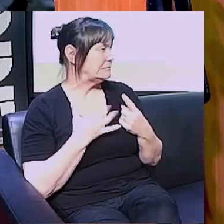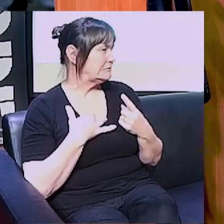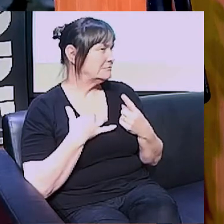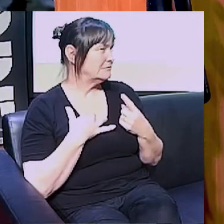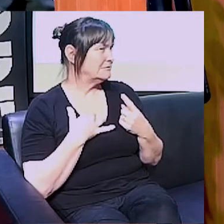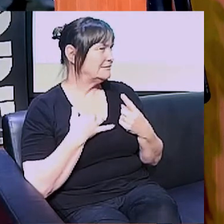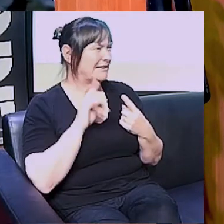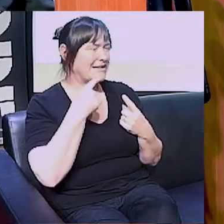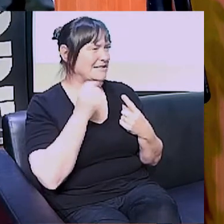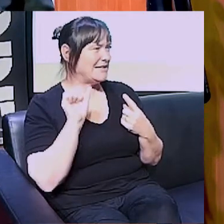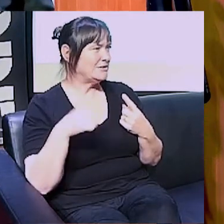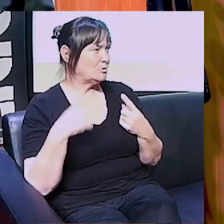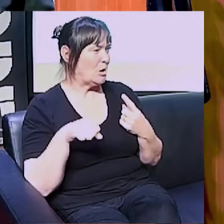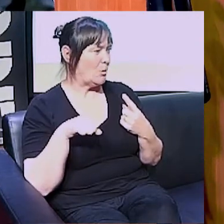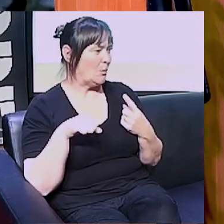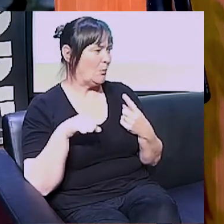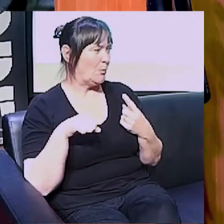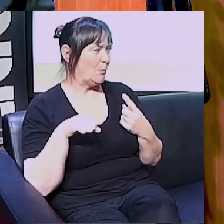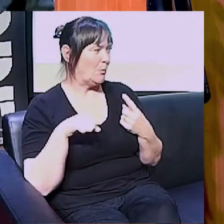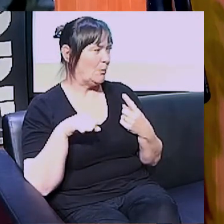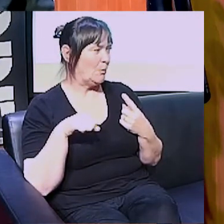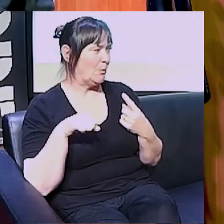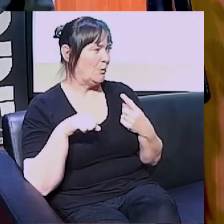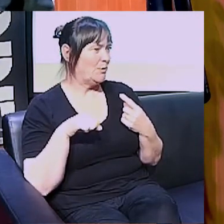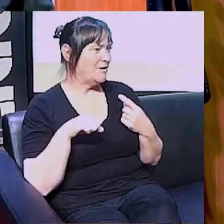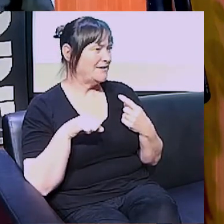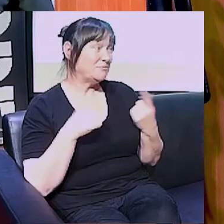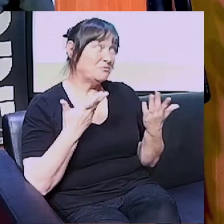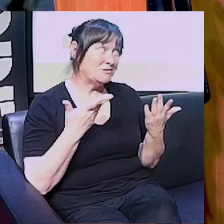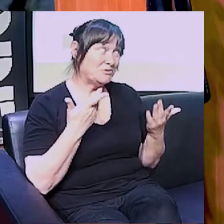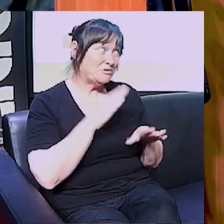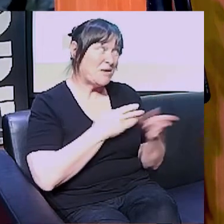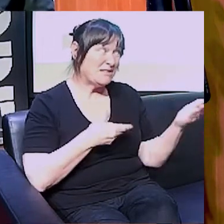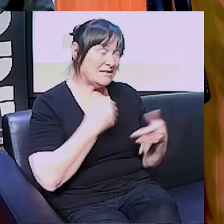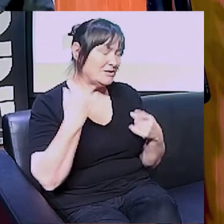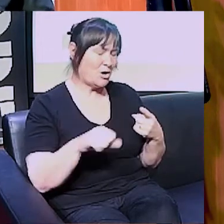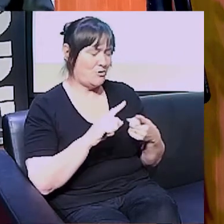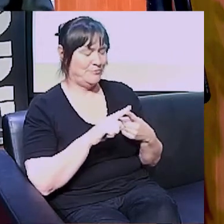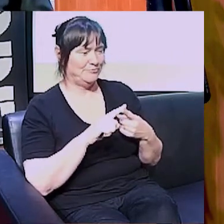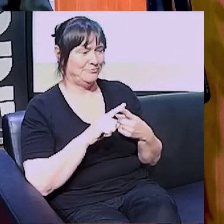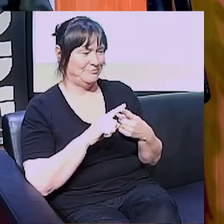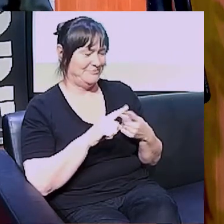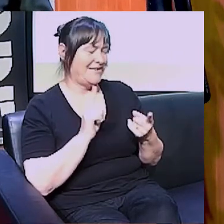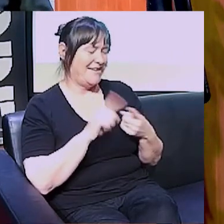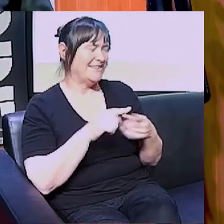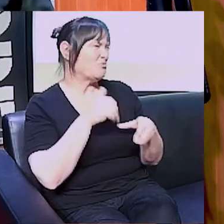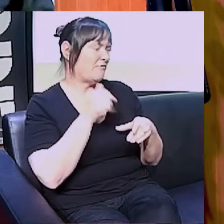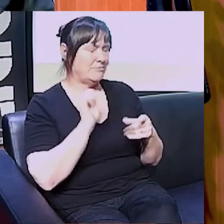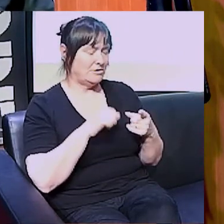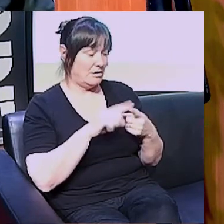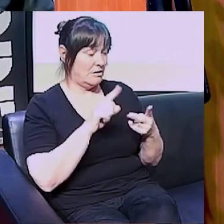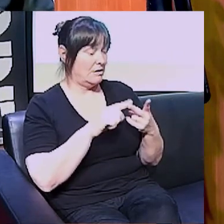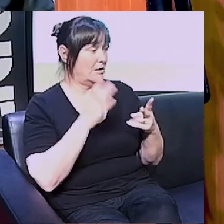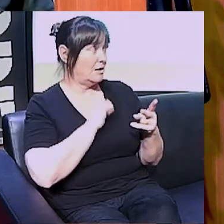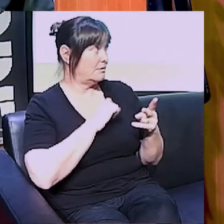Unprepared to say yes or no. Okay, unless we're prepared to discuss it, but nope. Obviously not. it's a referendum, so it's a yes sure, or no. Fair enough. End of